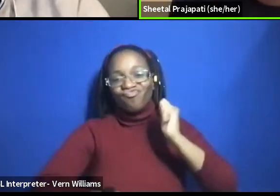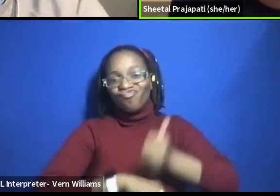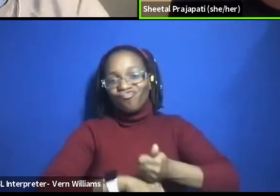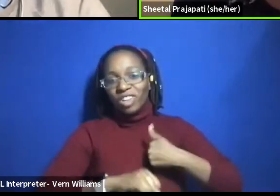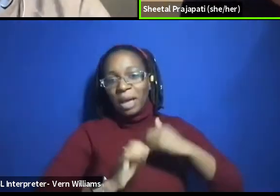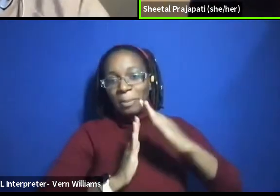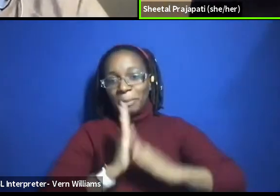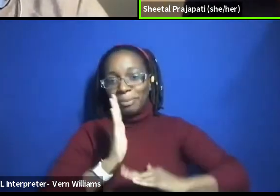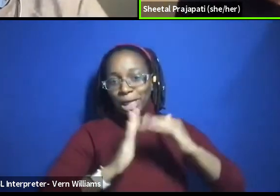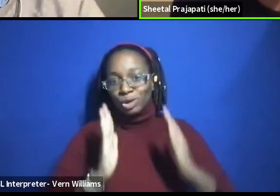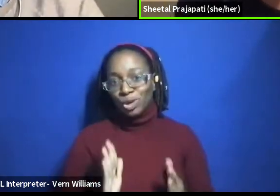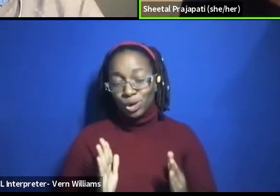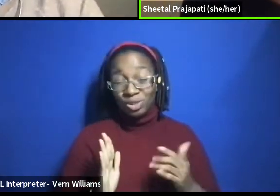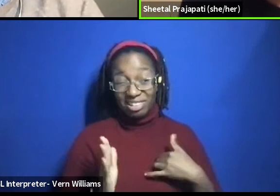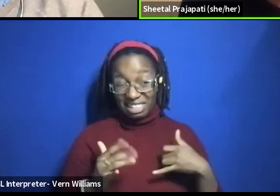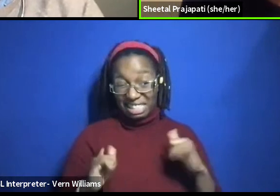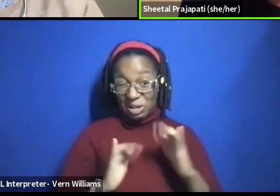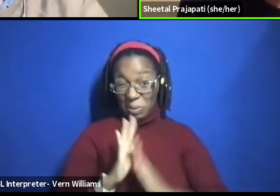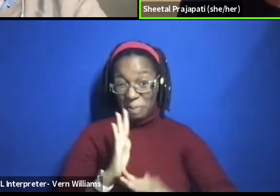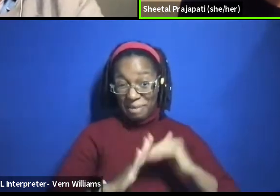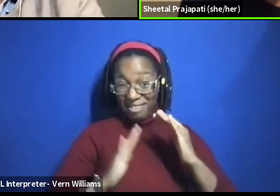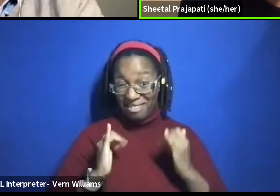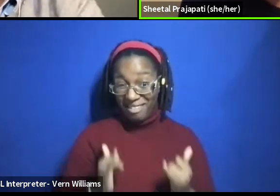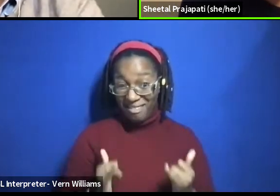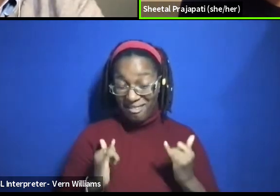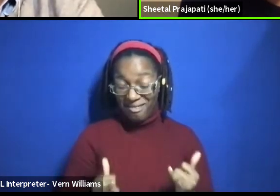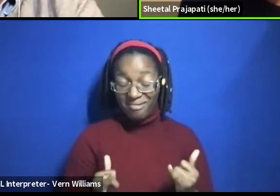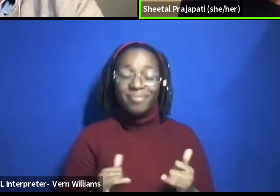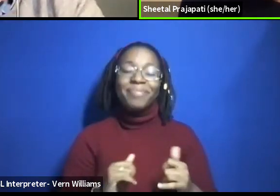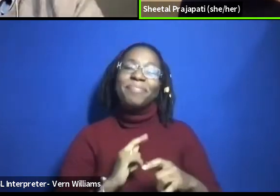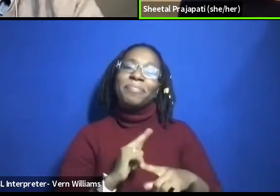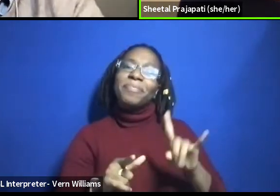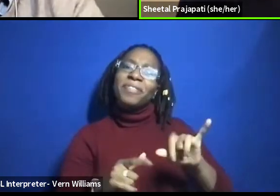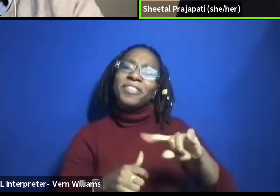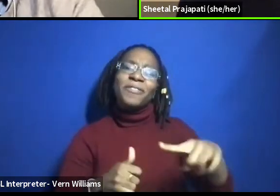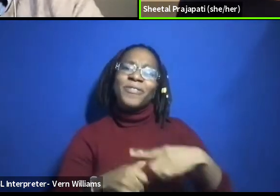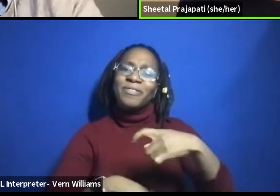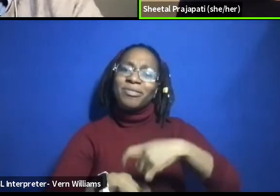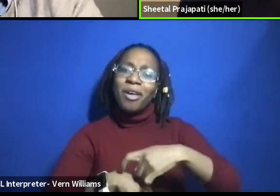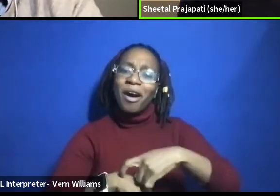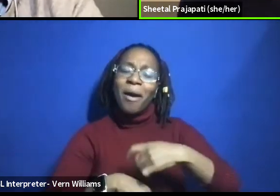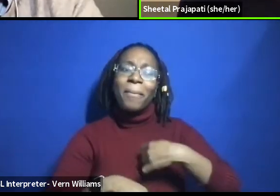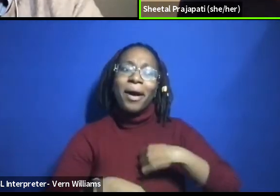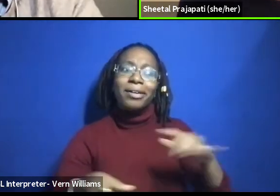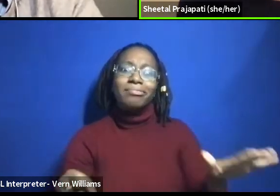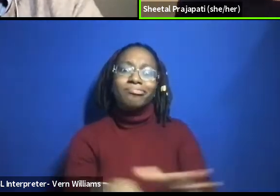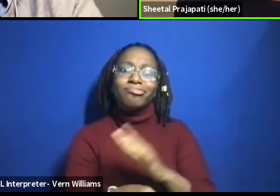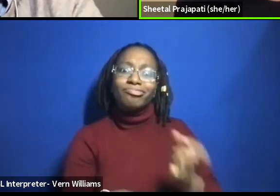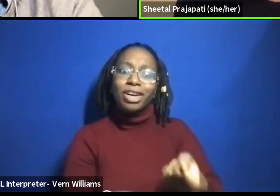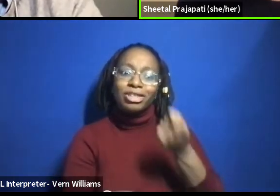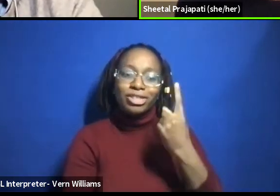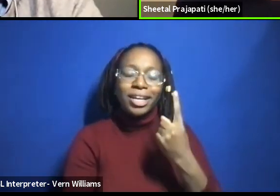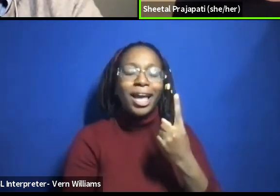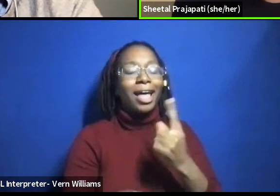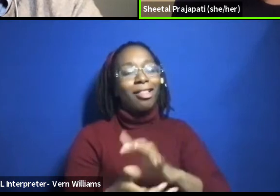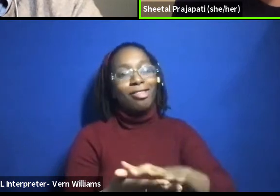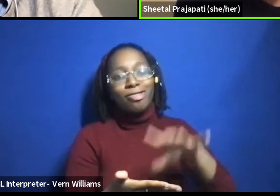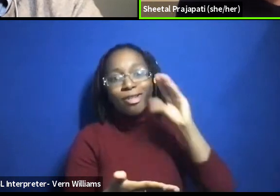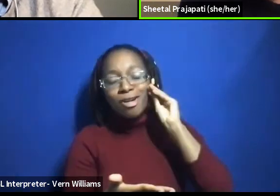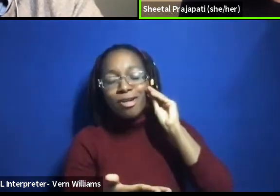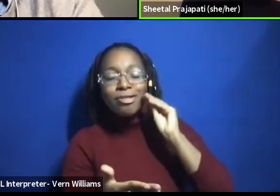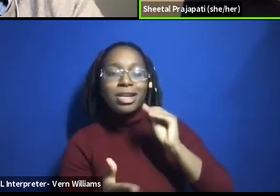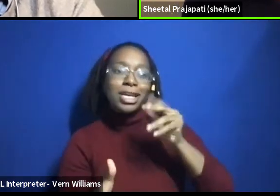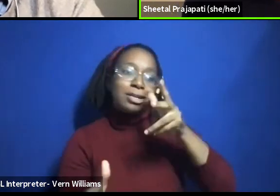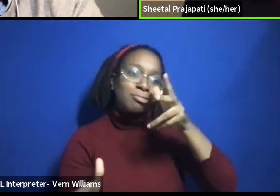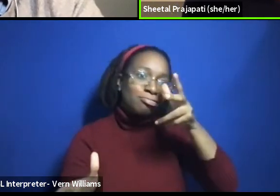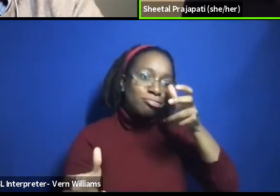now, because it was the first time since I had started understanding and learning about art within the context of a